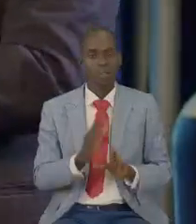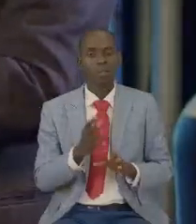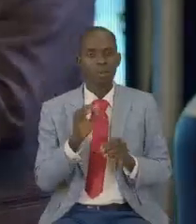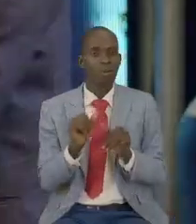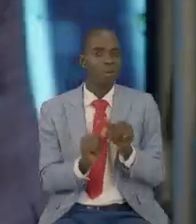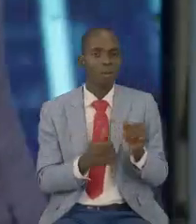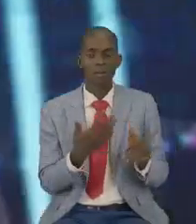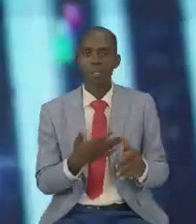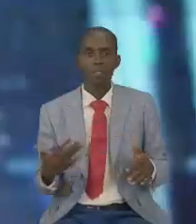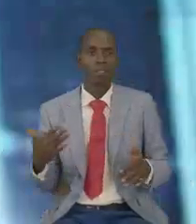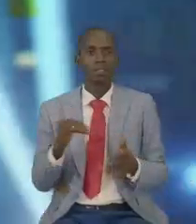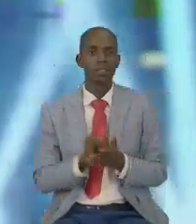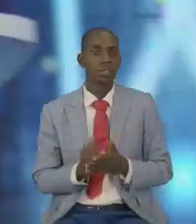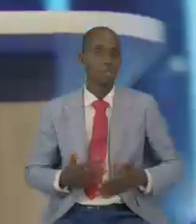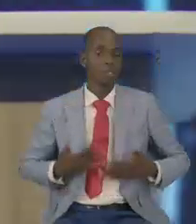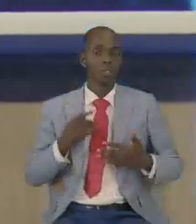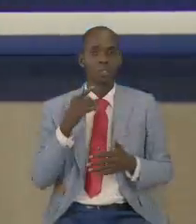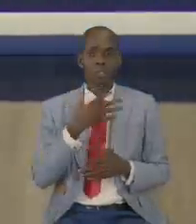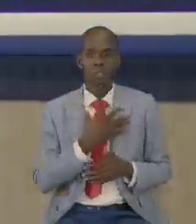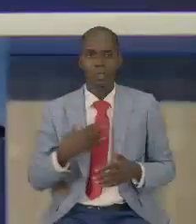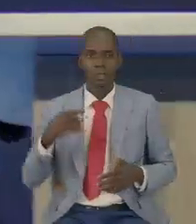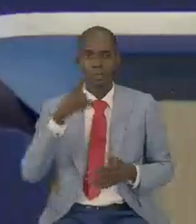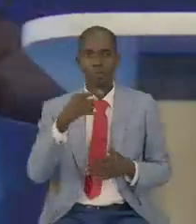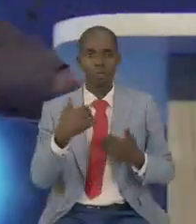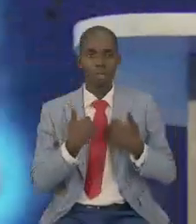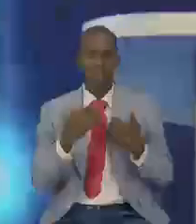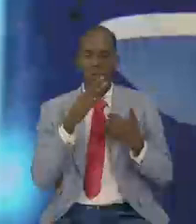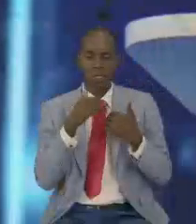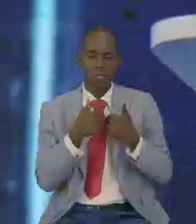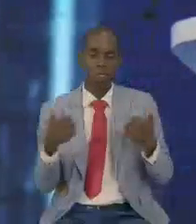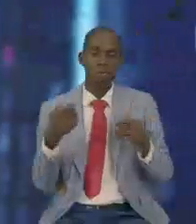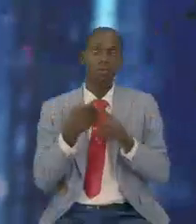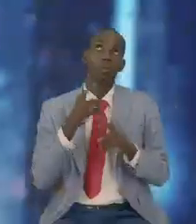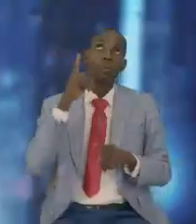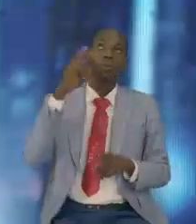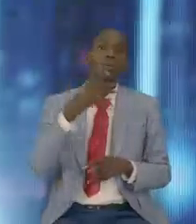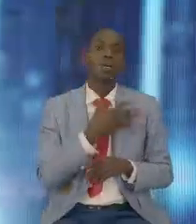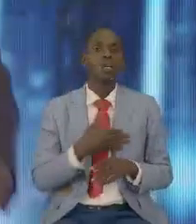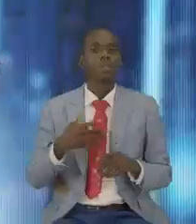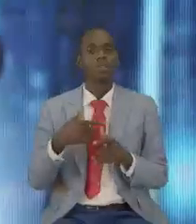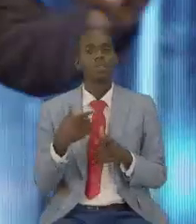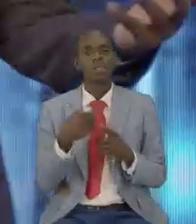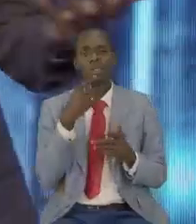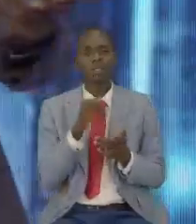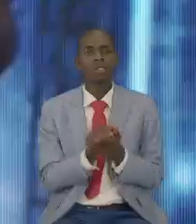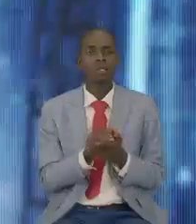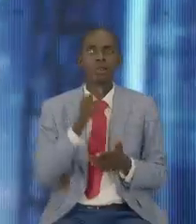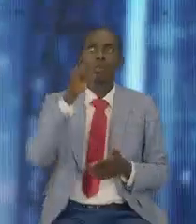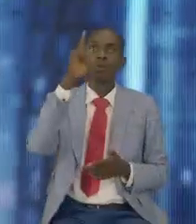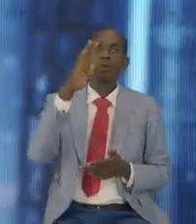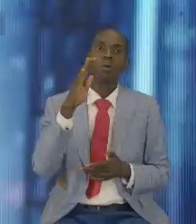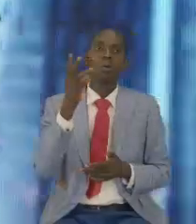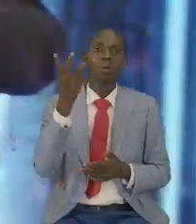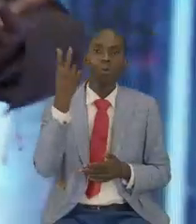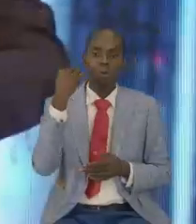from him. But then he said, God was in Christ,